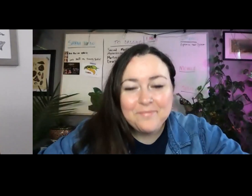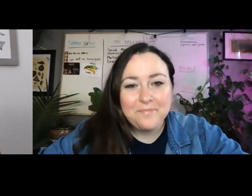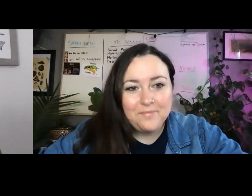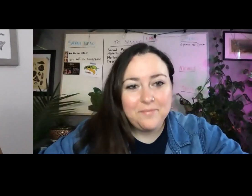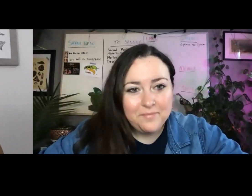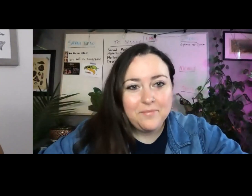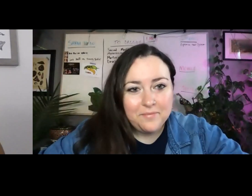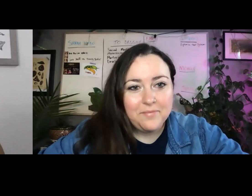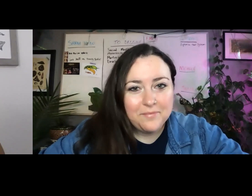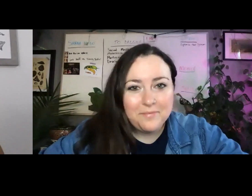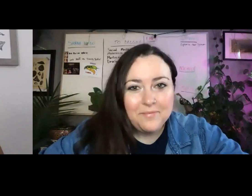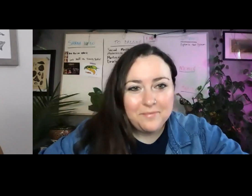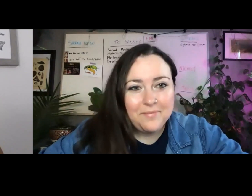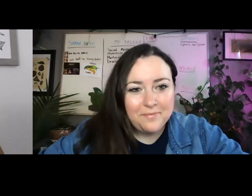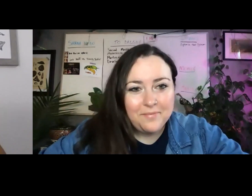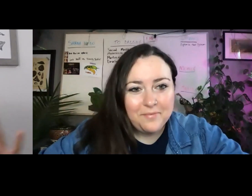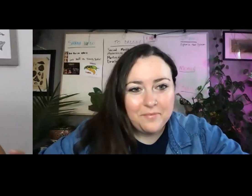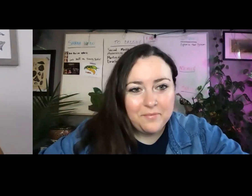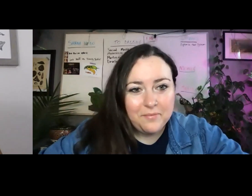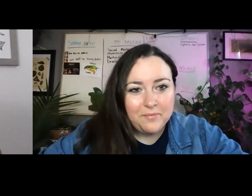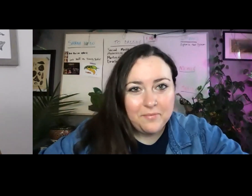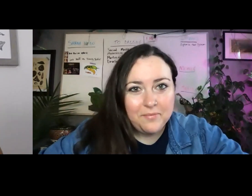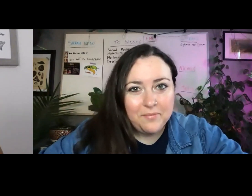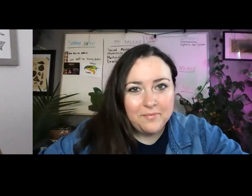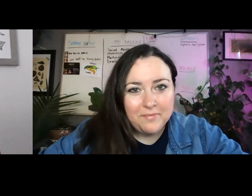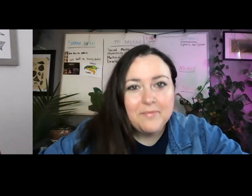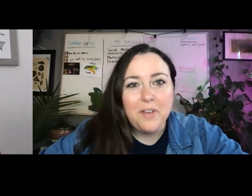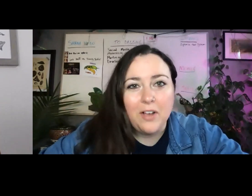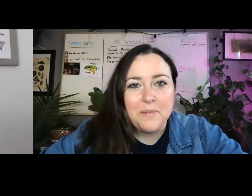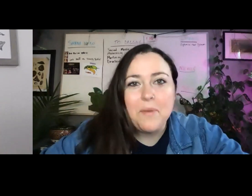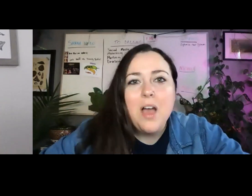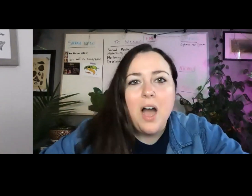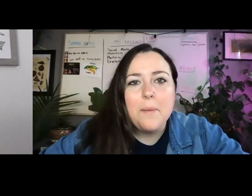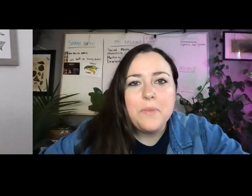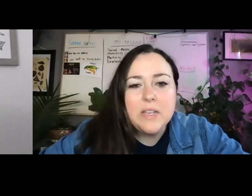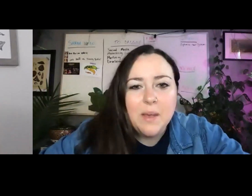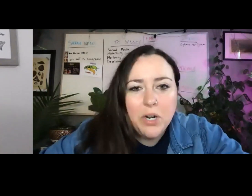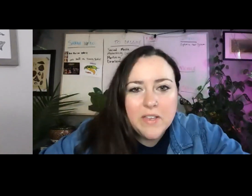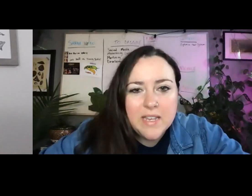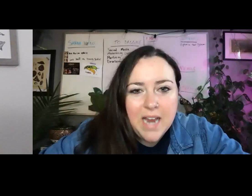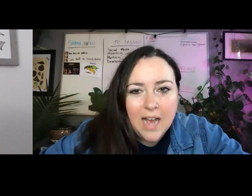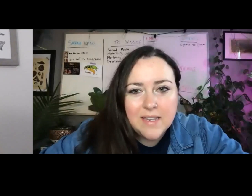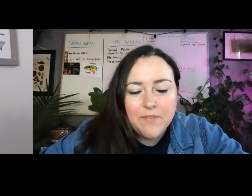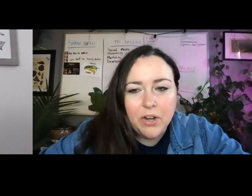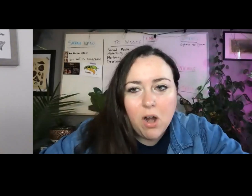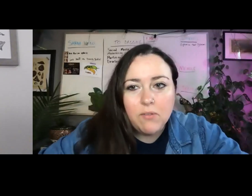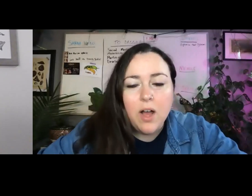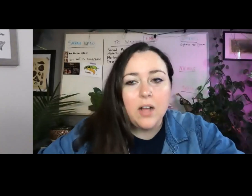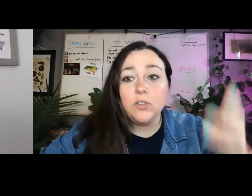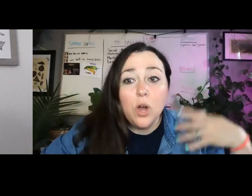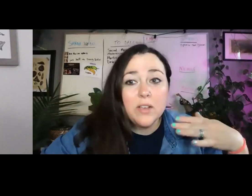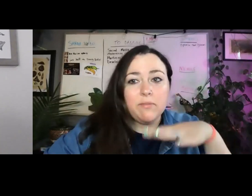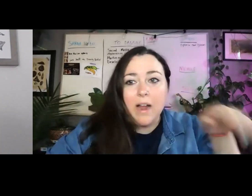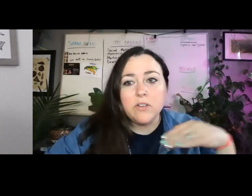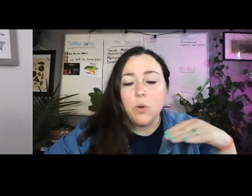to remember those sounds and where those different, things are in the environment. Awesome. Someone on this list asked if there